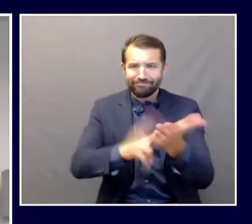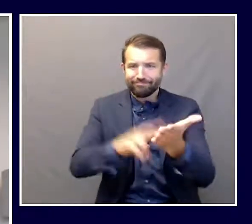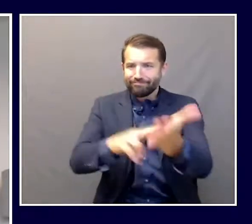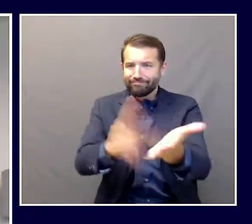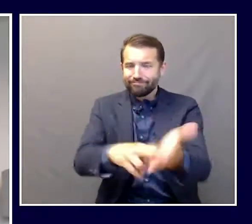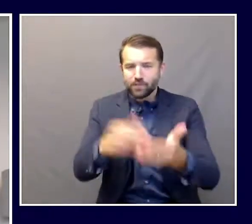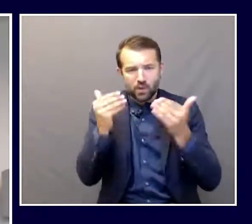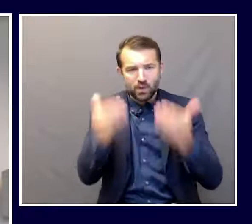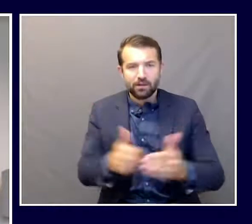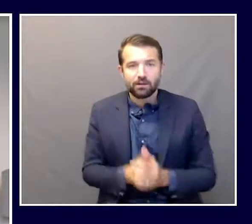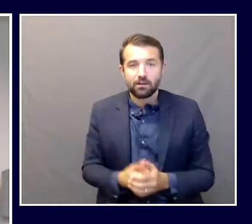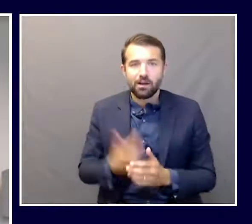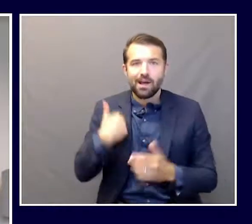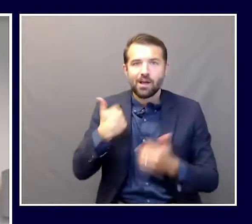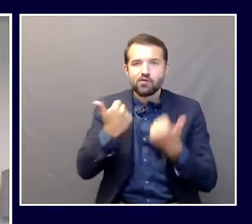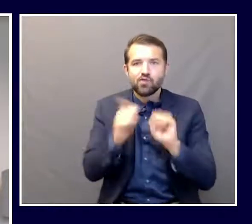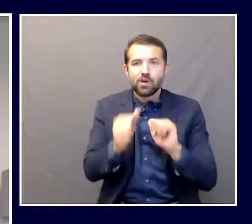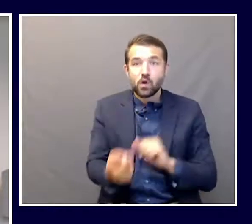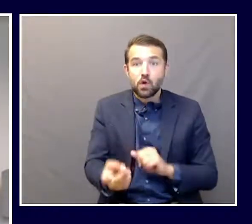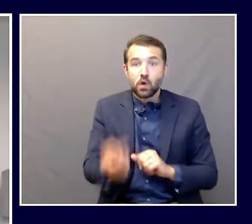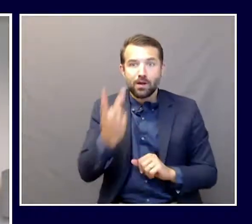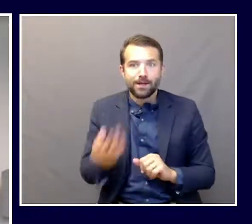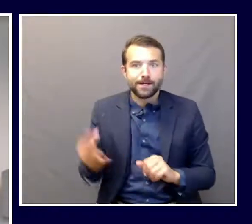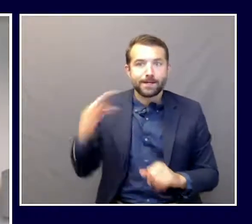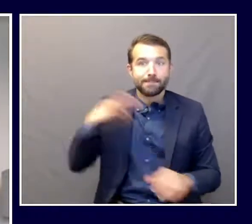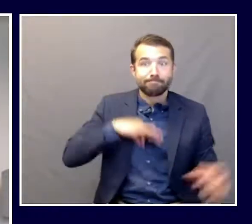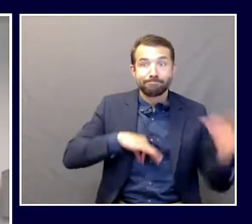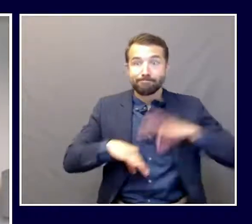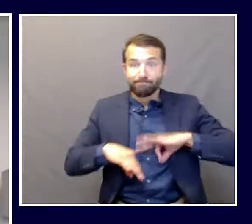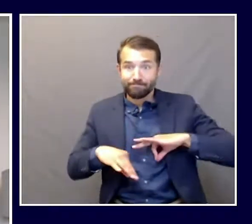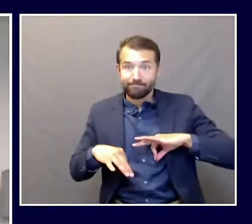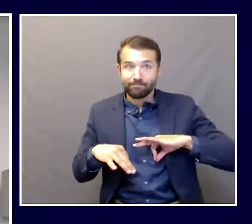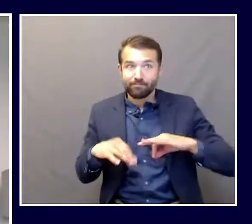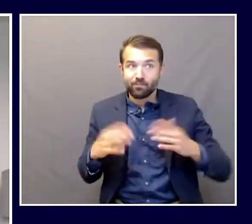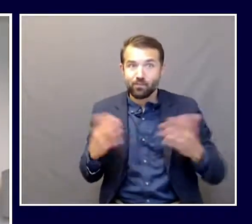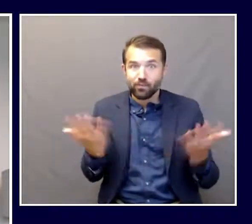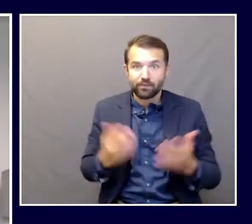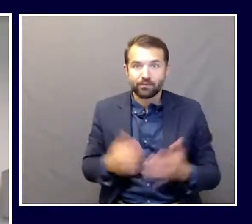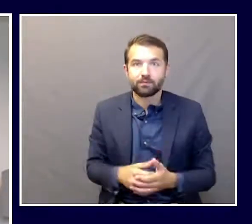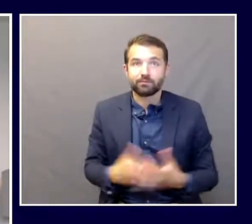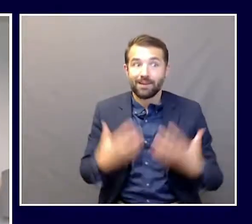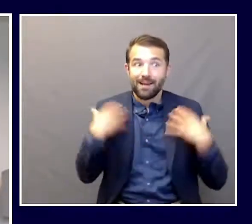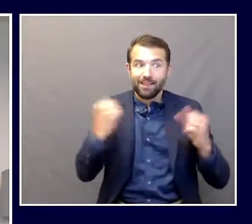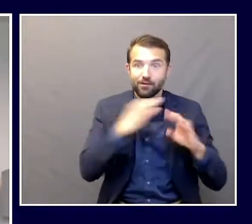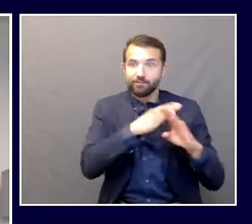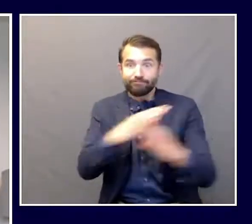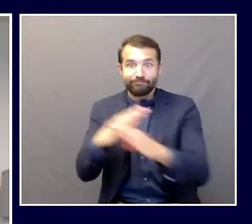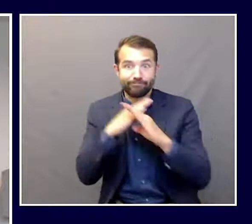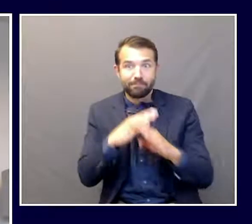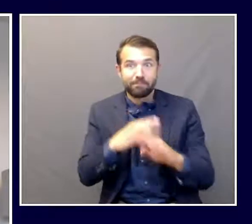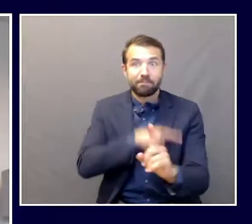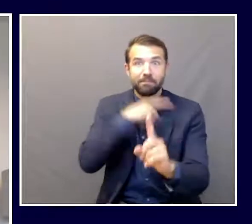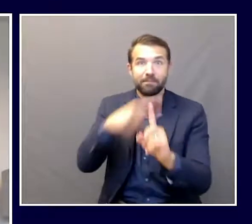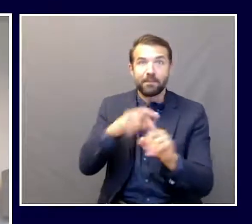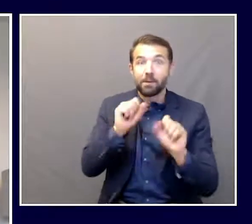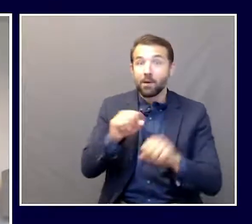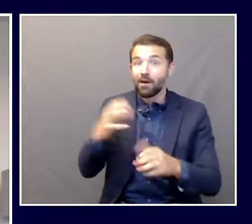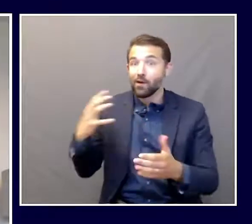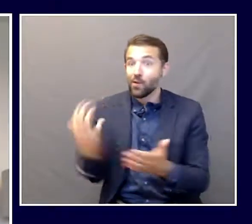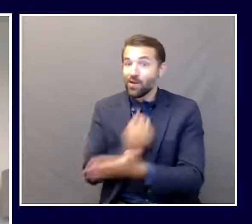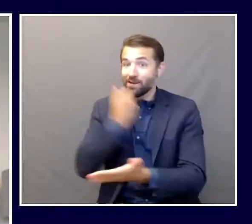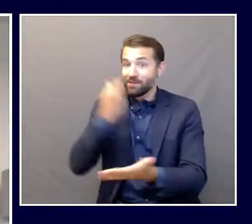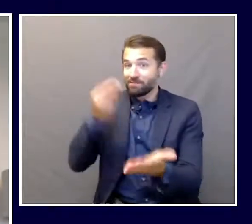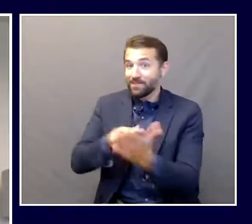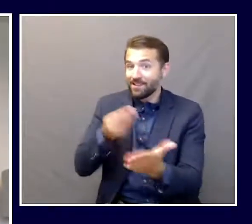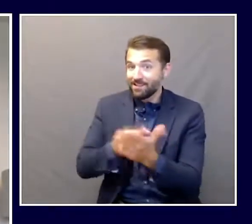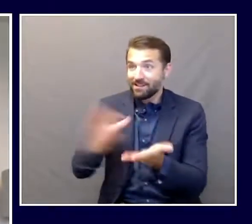of the health benefits of the vaccine, plus the potential wealth benefits if you win the sweepstakes, will be what tips you over